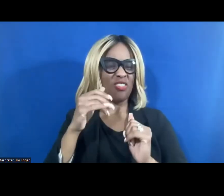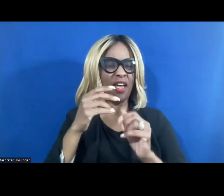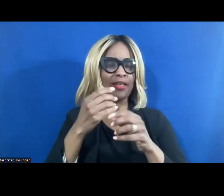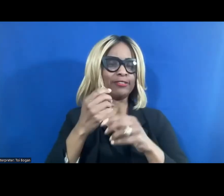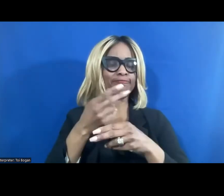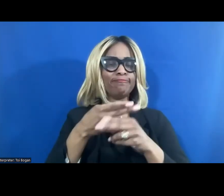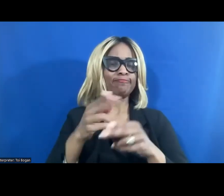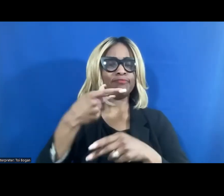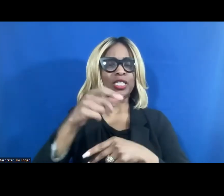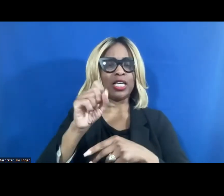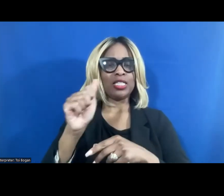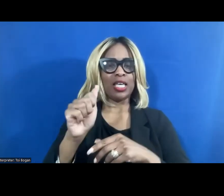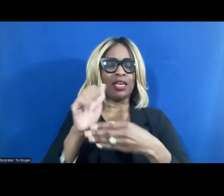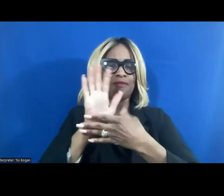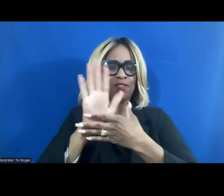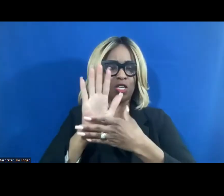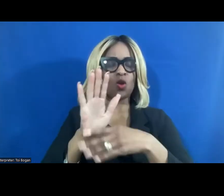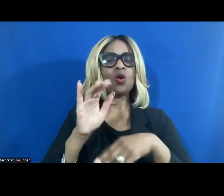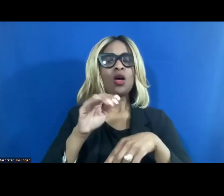but there were approximately